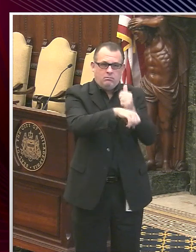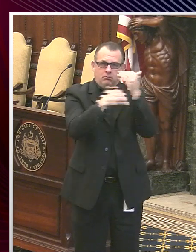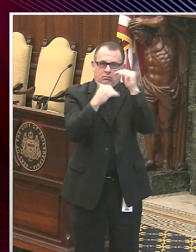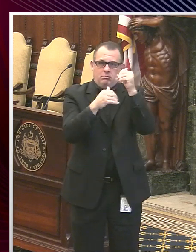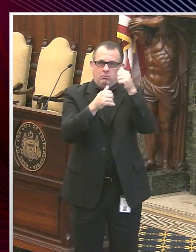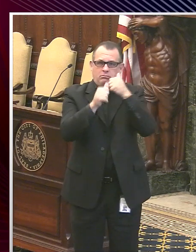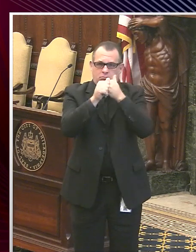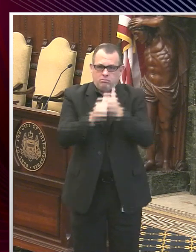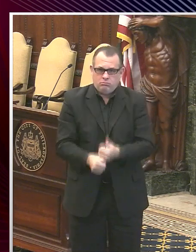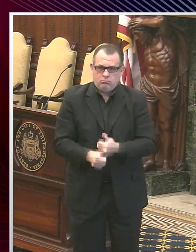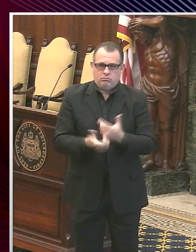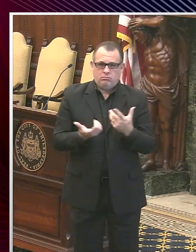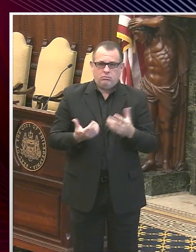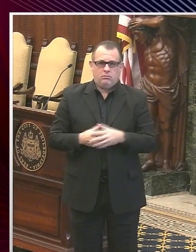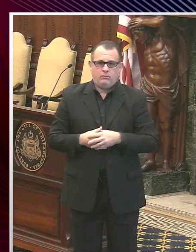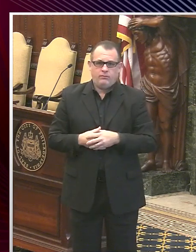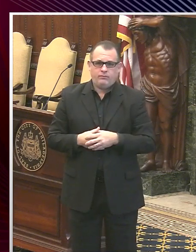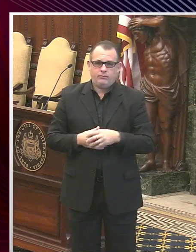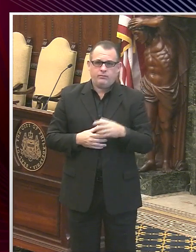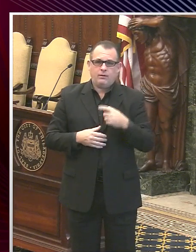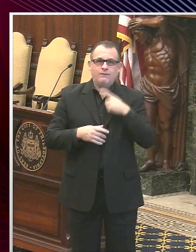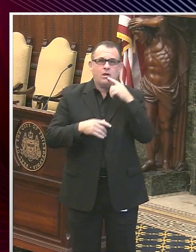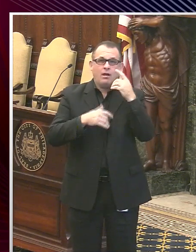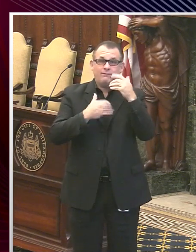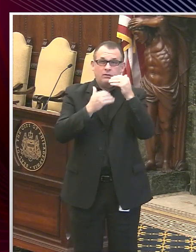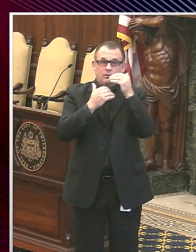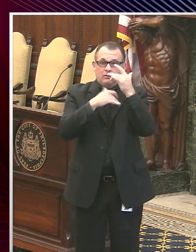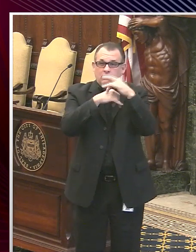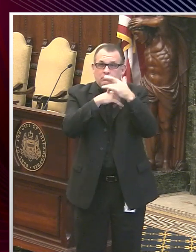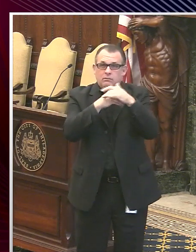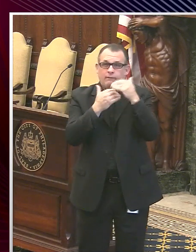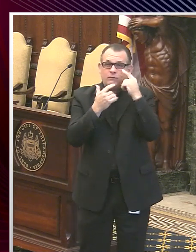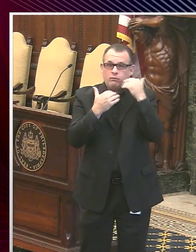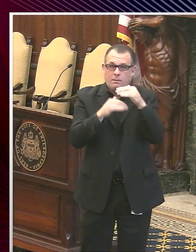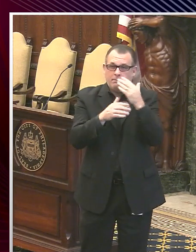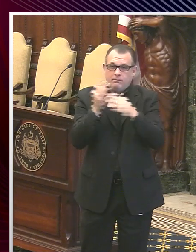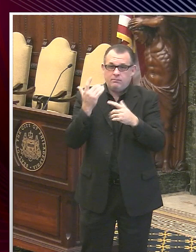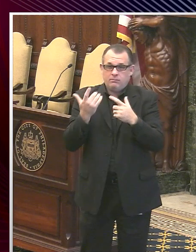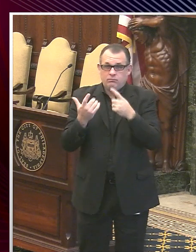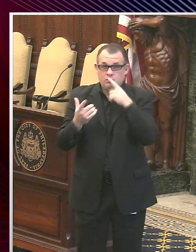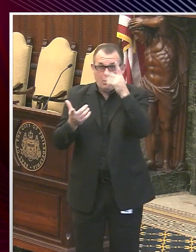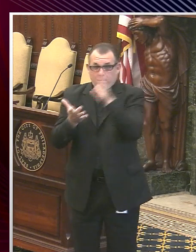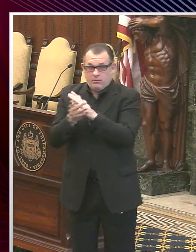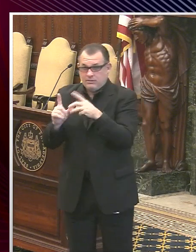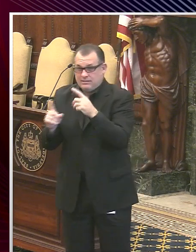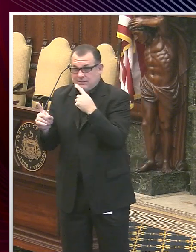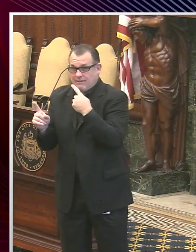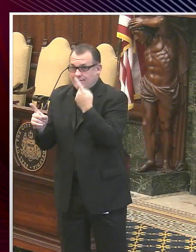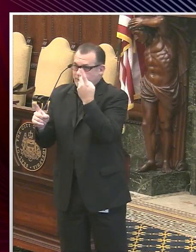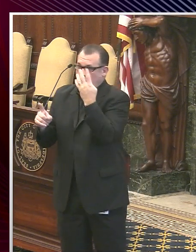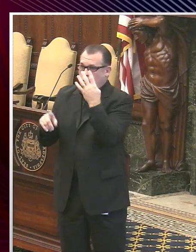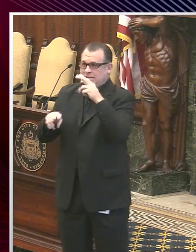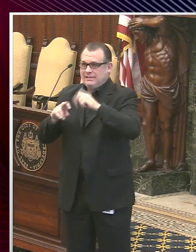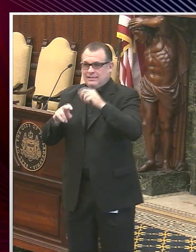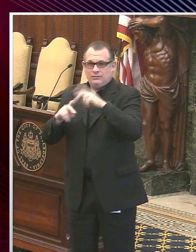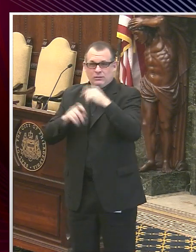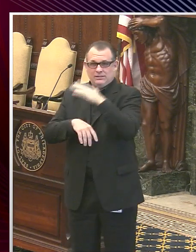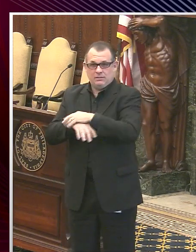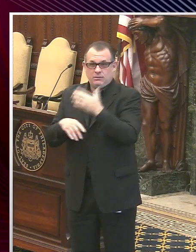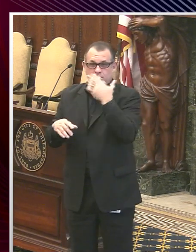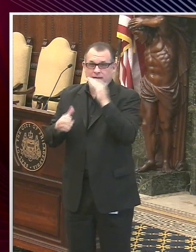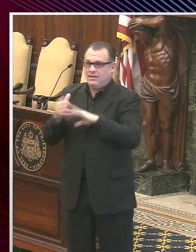of this. You're not going to find out a scientific paper that says that 4 seats at an outdoor dining table is better than